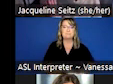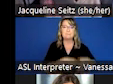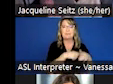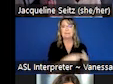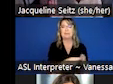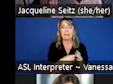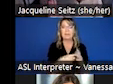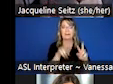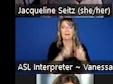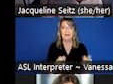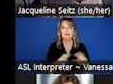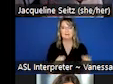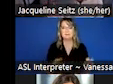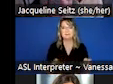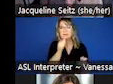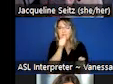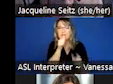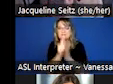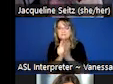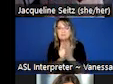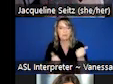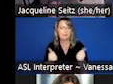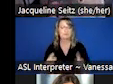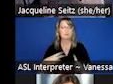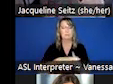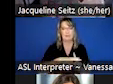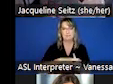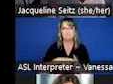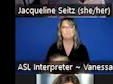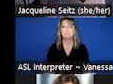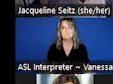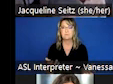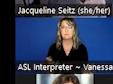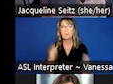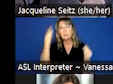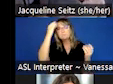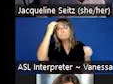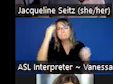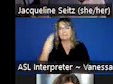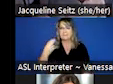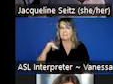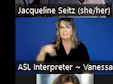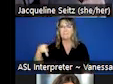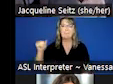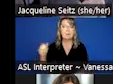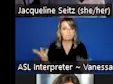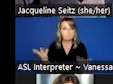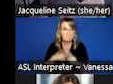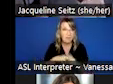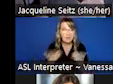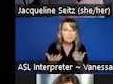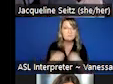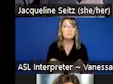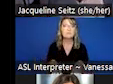analysis of what privacy laws might apply. So you're probably going to be thinking about whether HIPAA applies, the Health